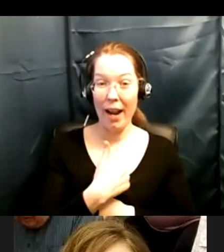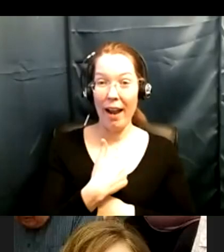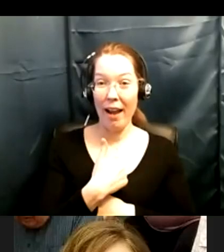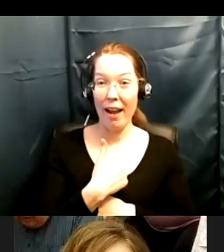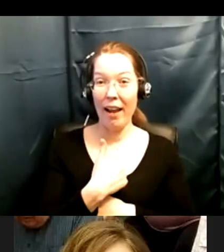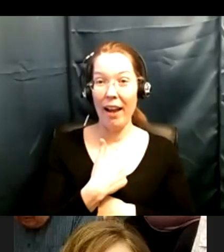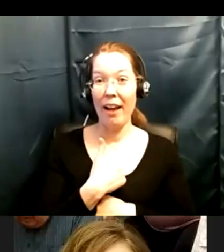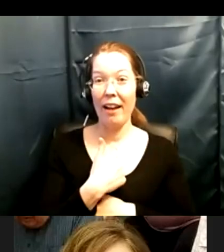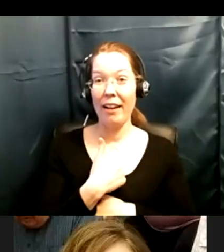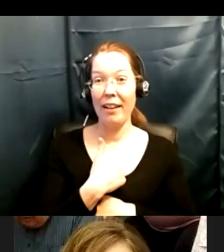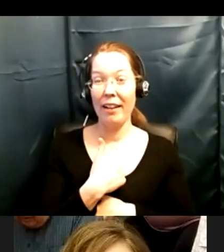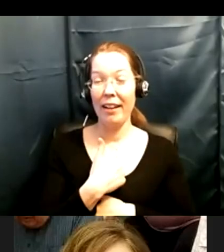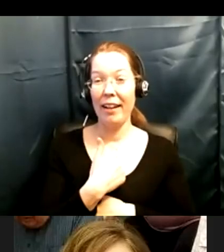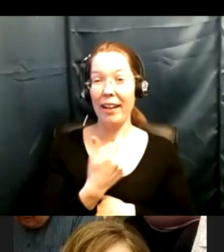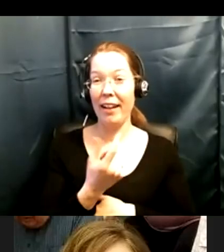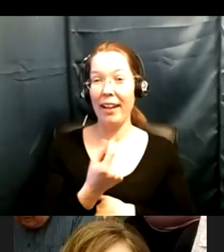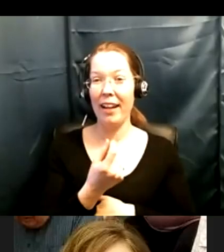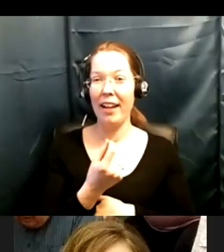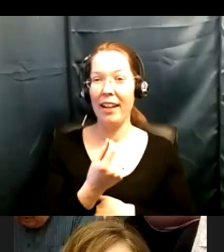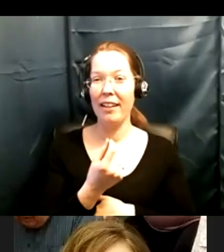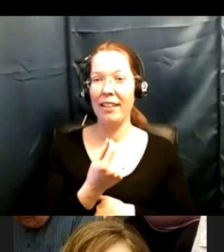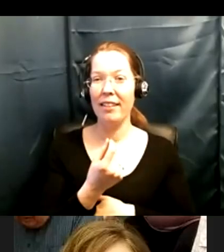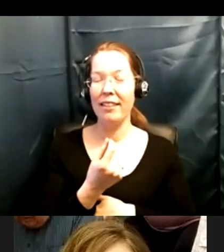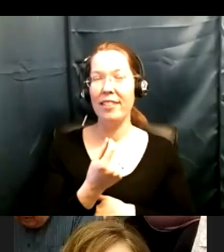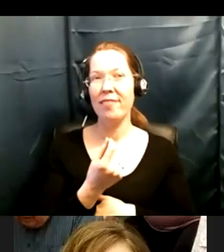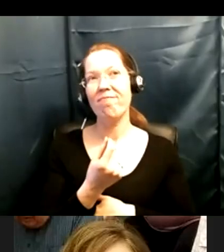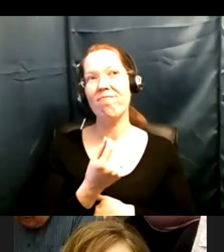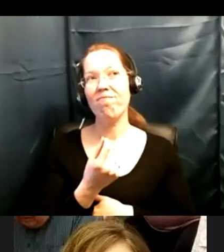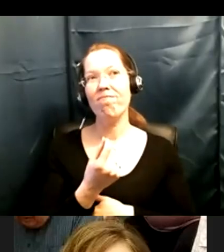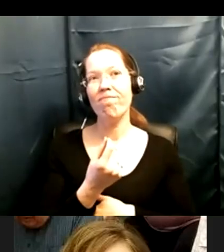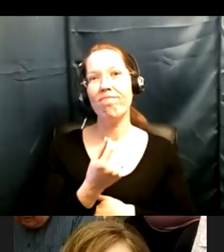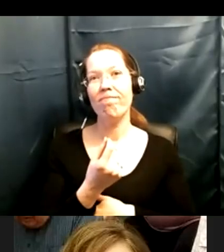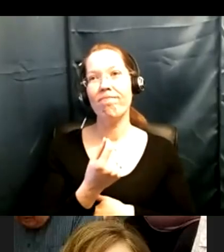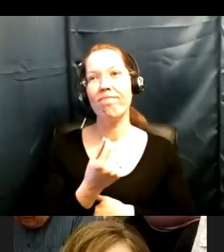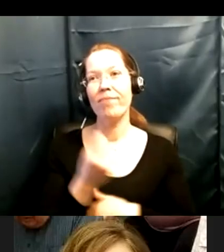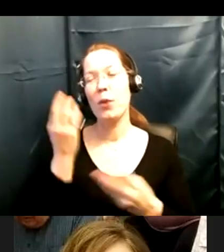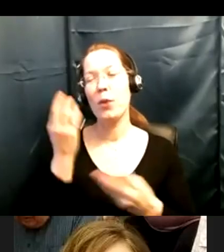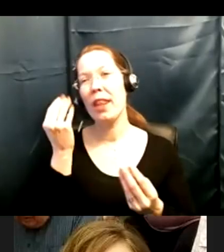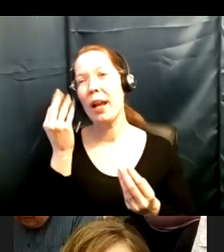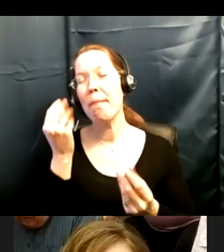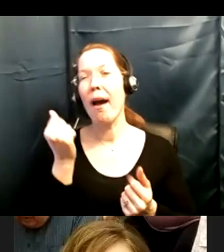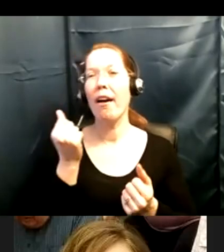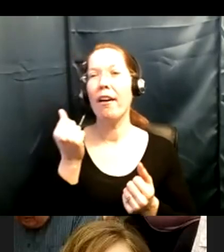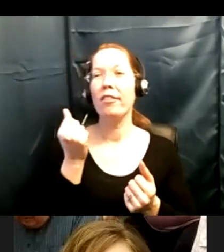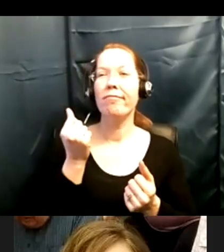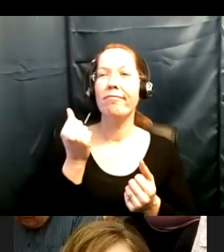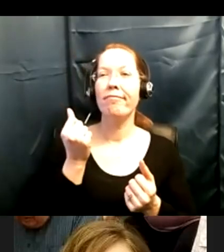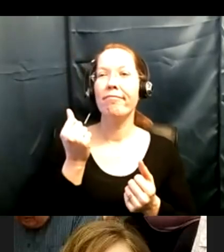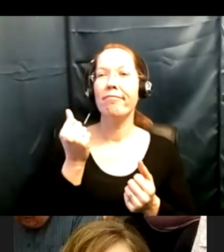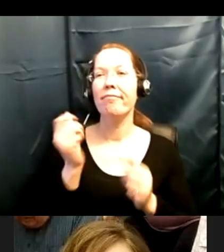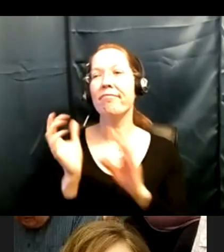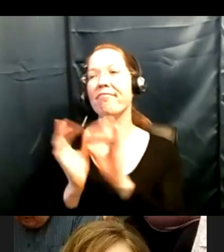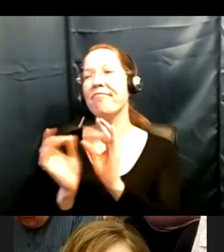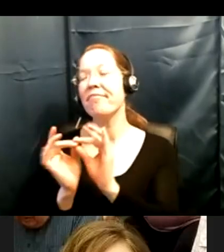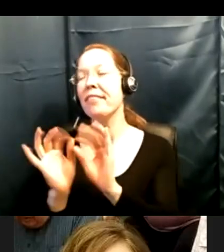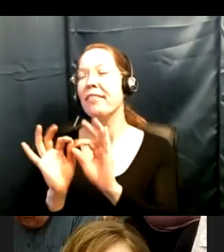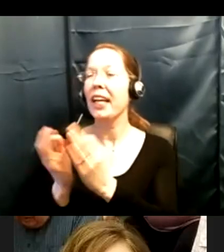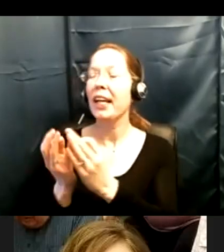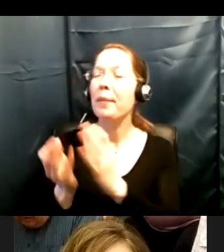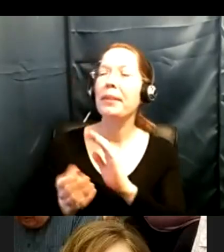up thinking about, you hear families and friends and